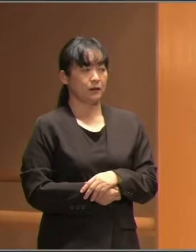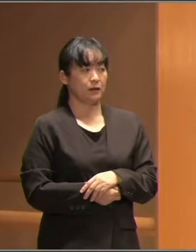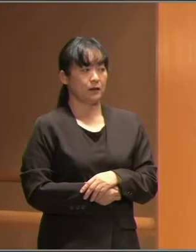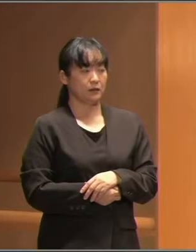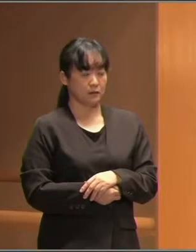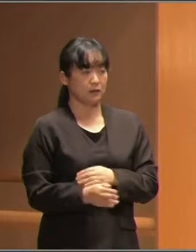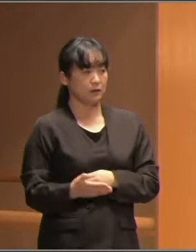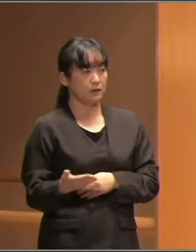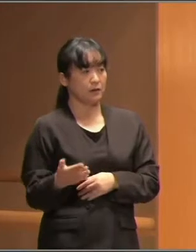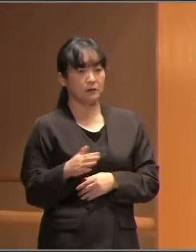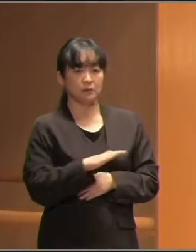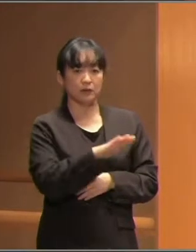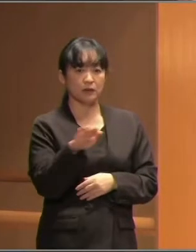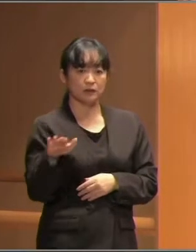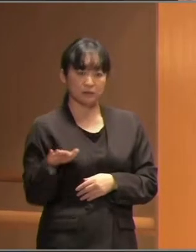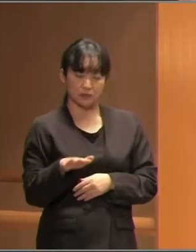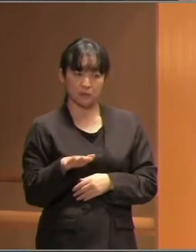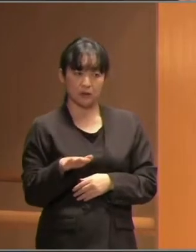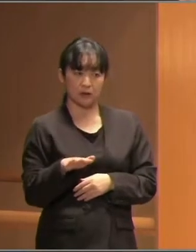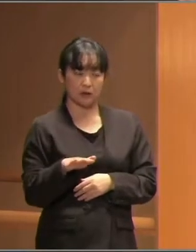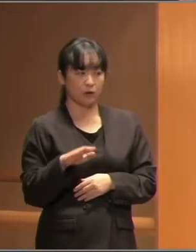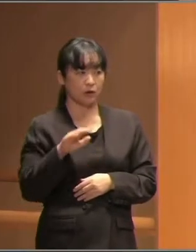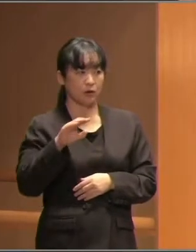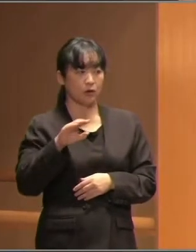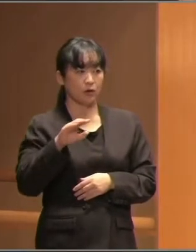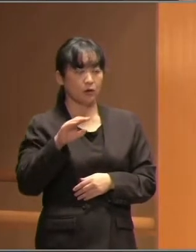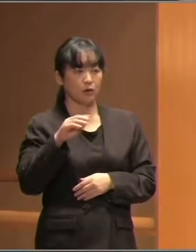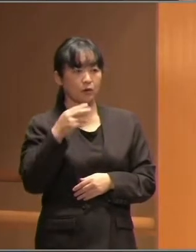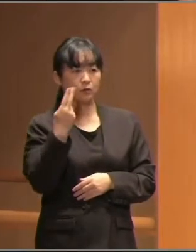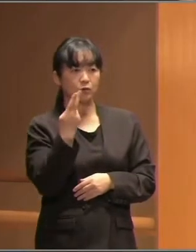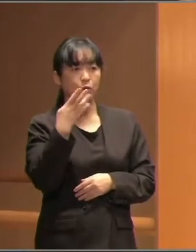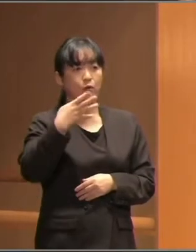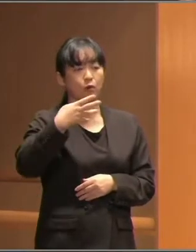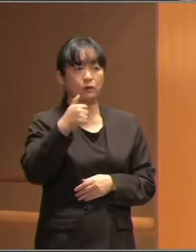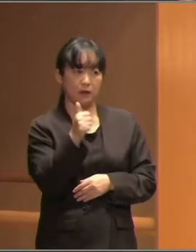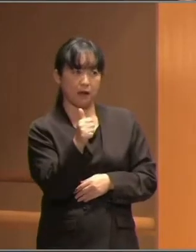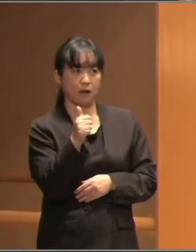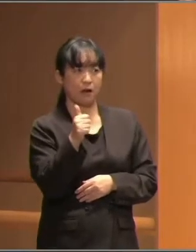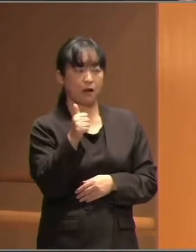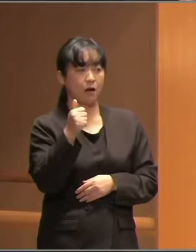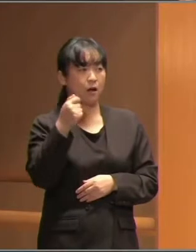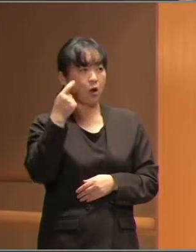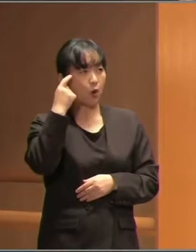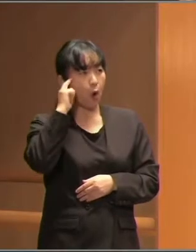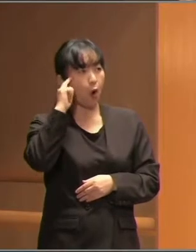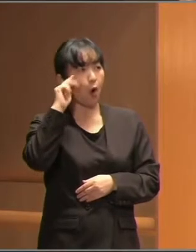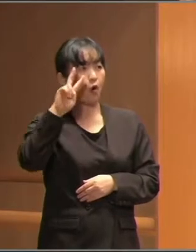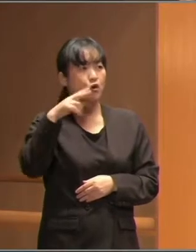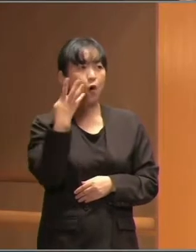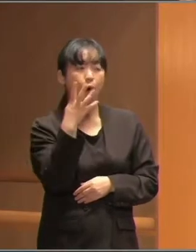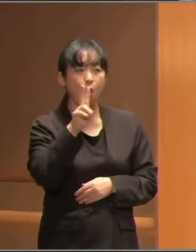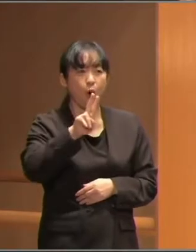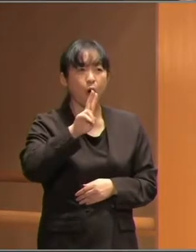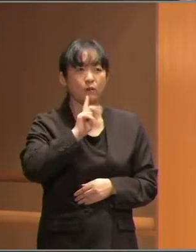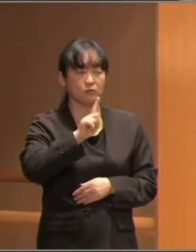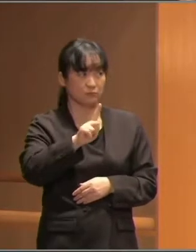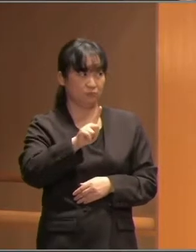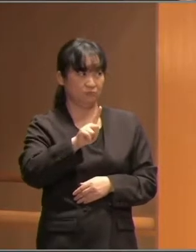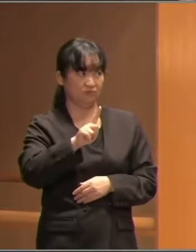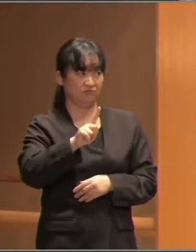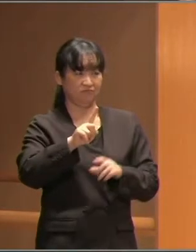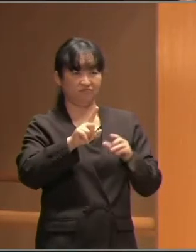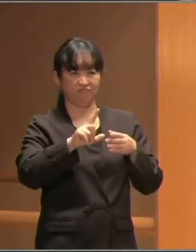By the way, have you ever heard of 5 main principles of Toyota or Toyota